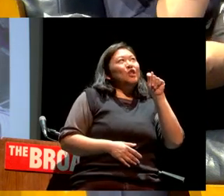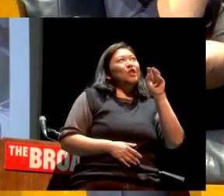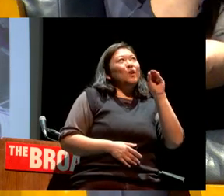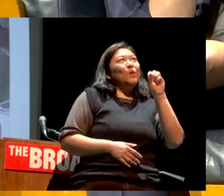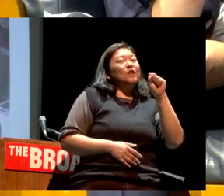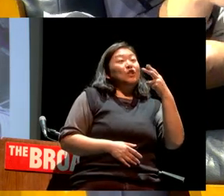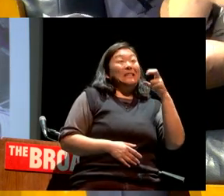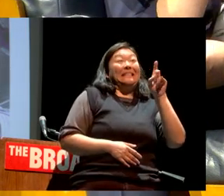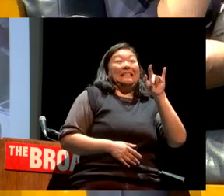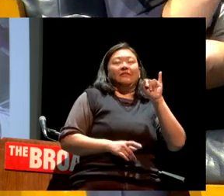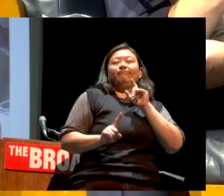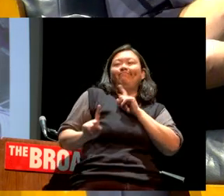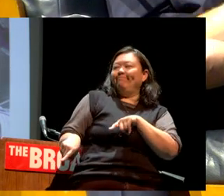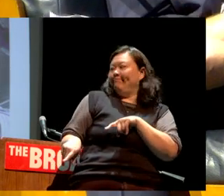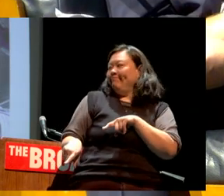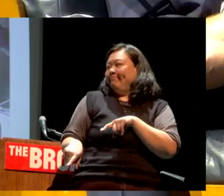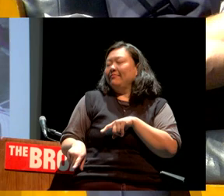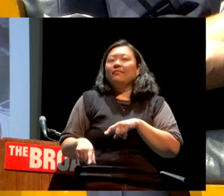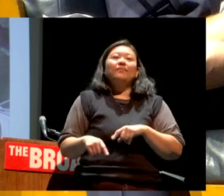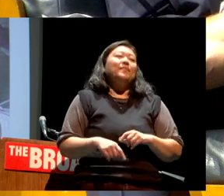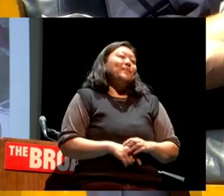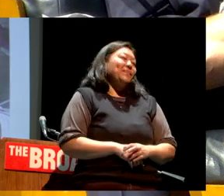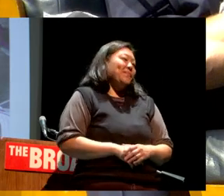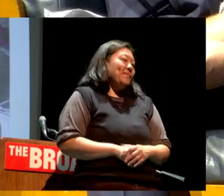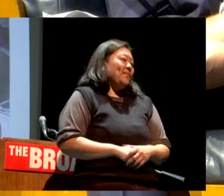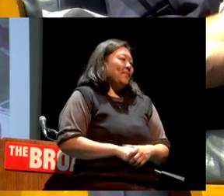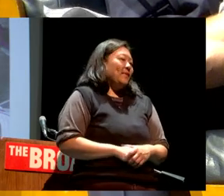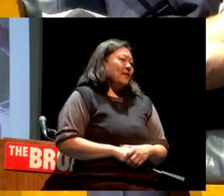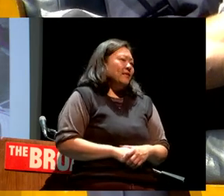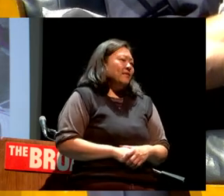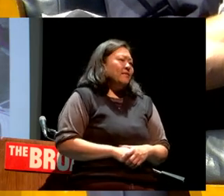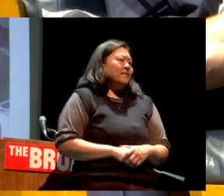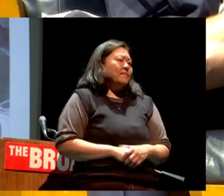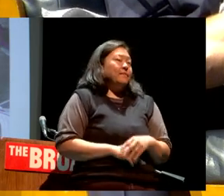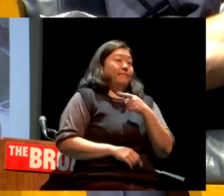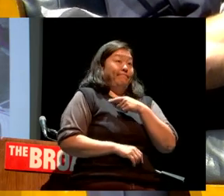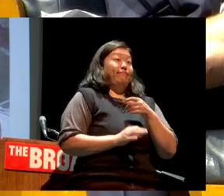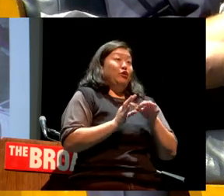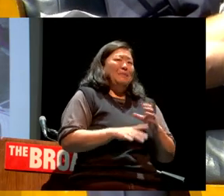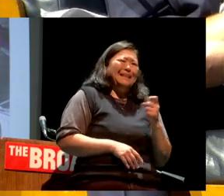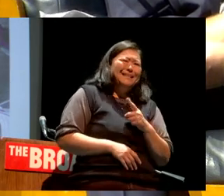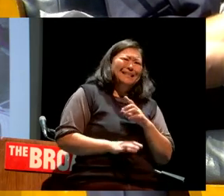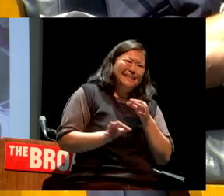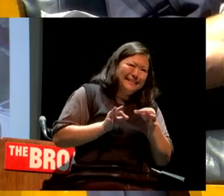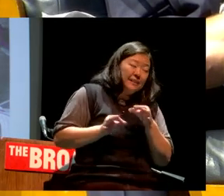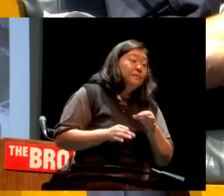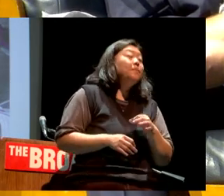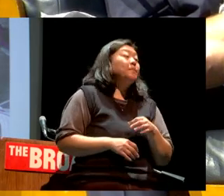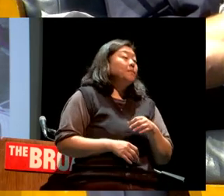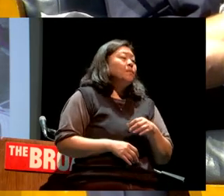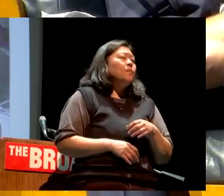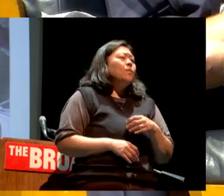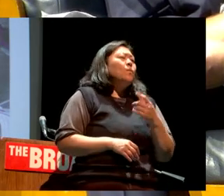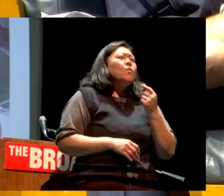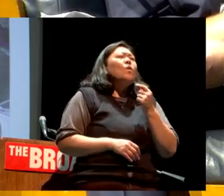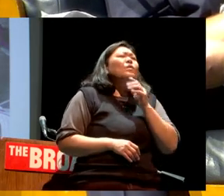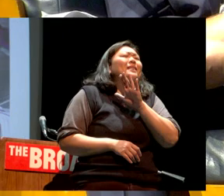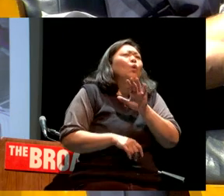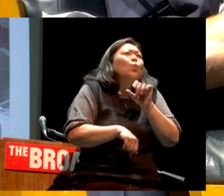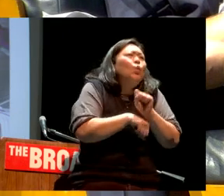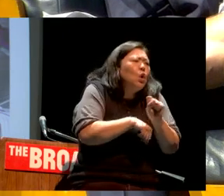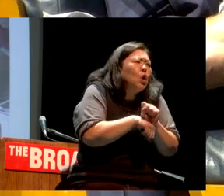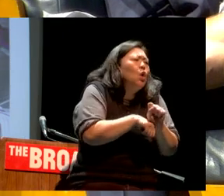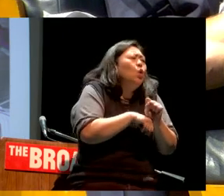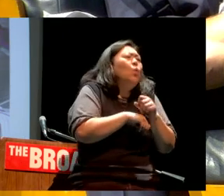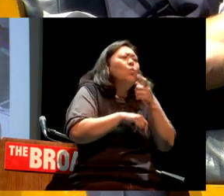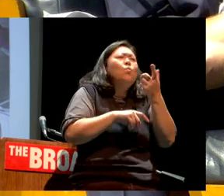I was studying the exhibition. And I remember seeing the Clone X for the first time.